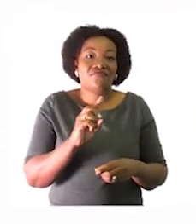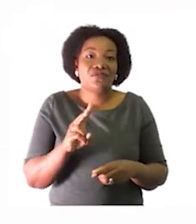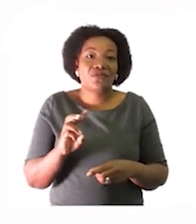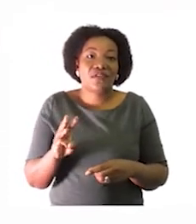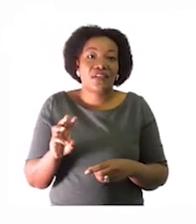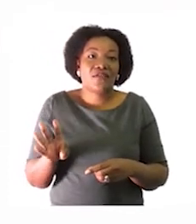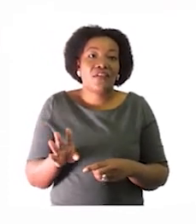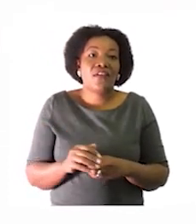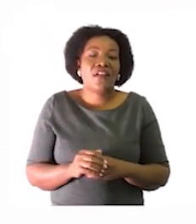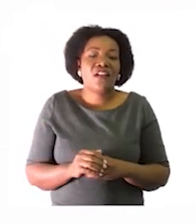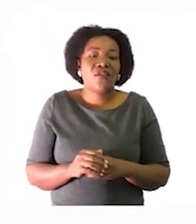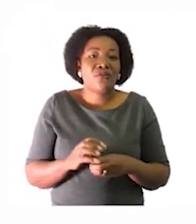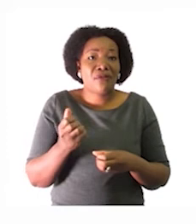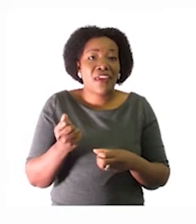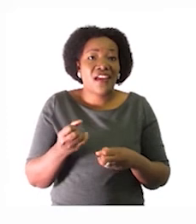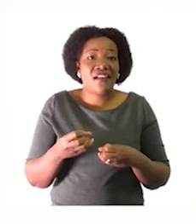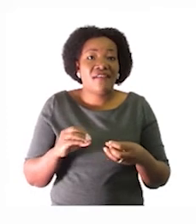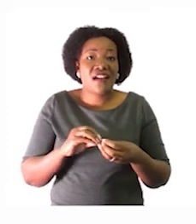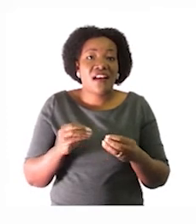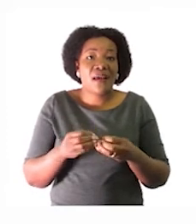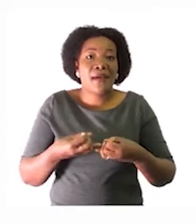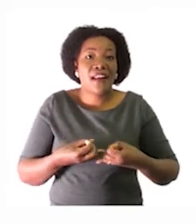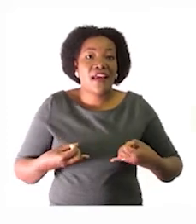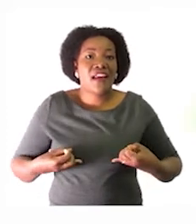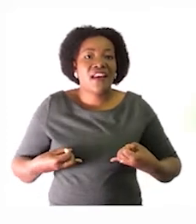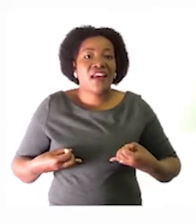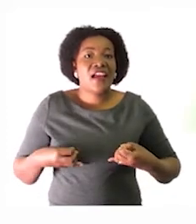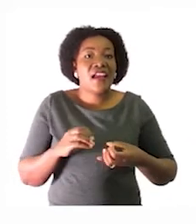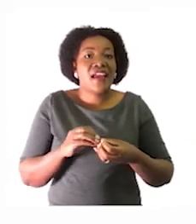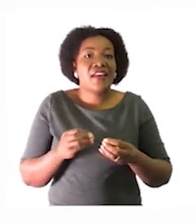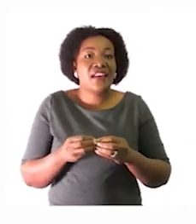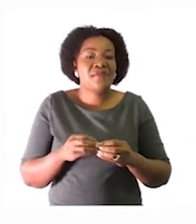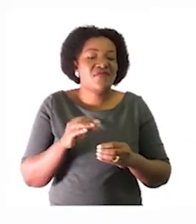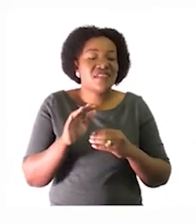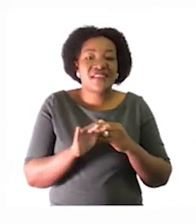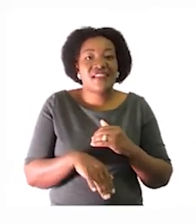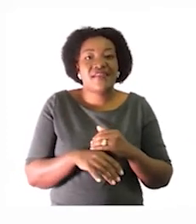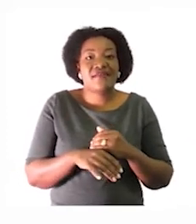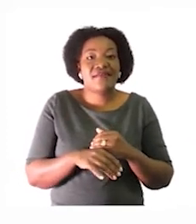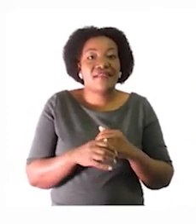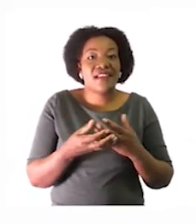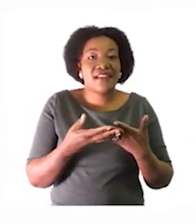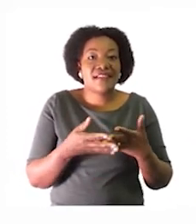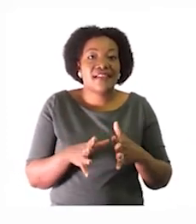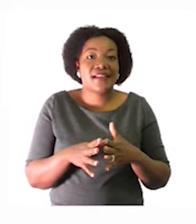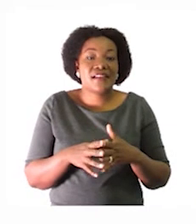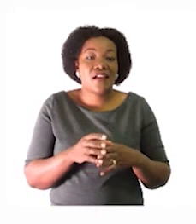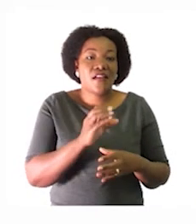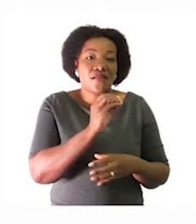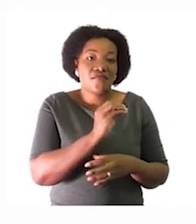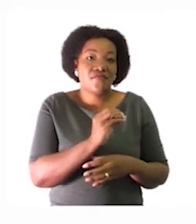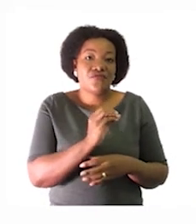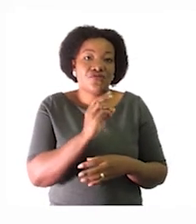There are number lines there. The first one, we have to skip counting in twos. Let us count.